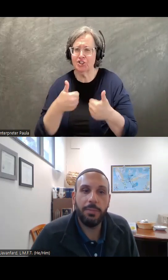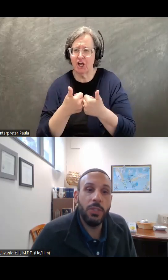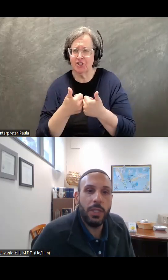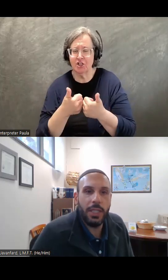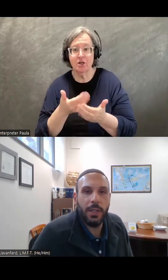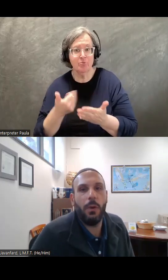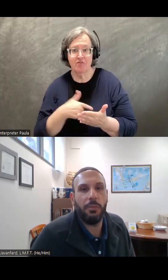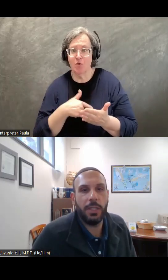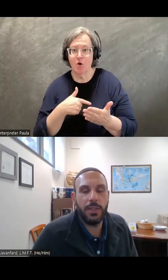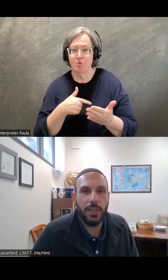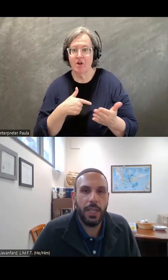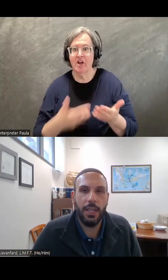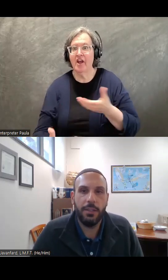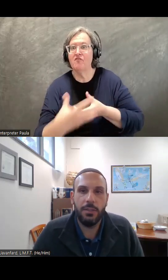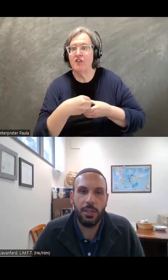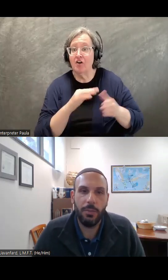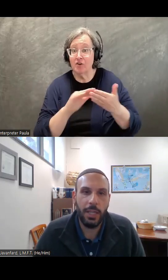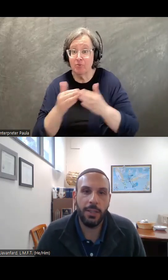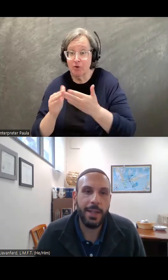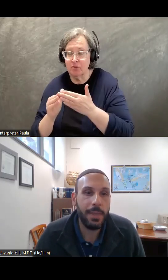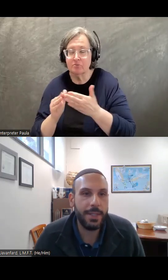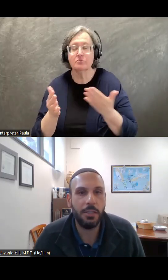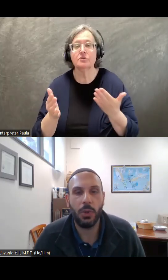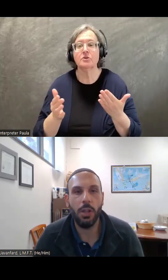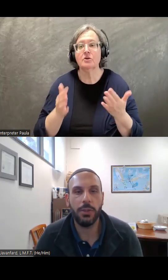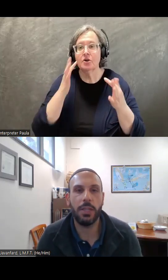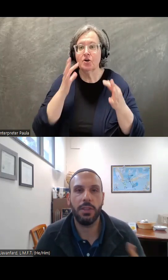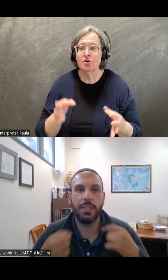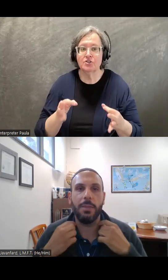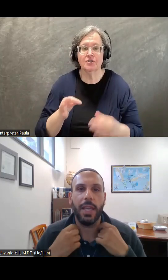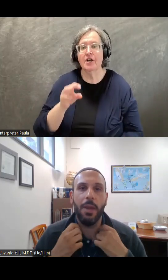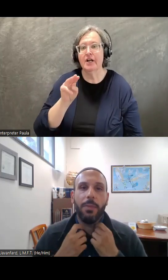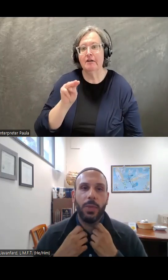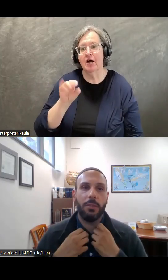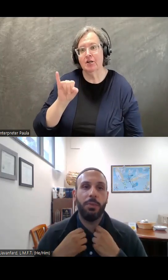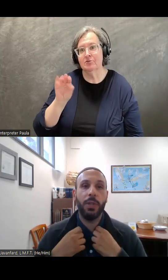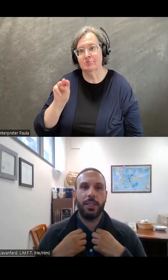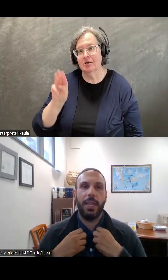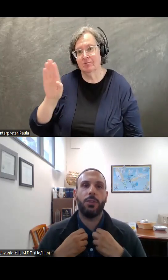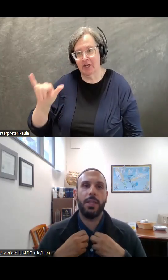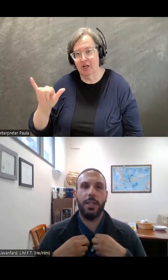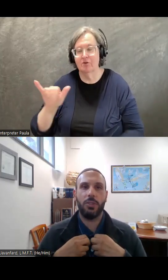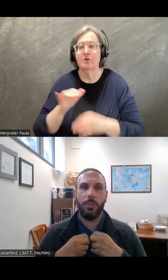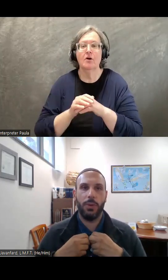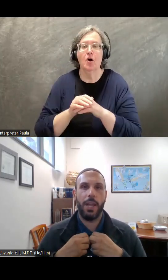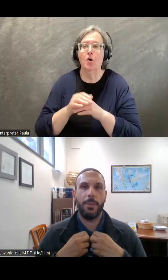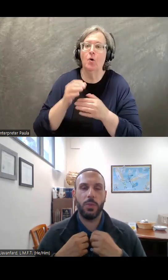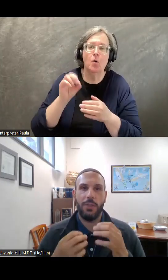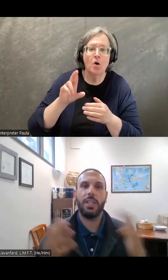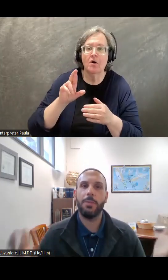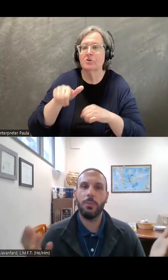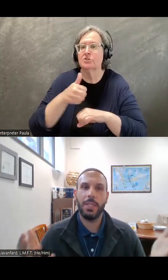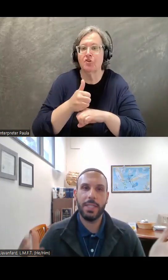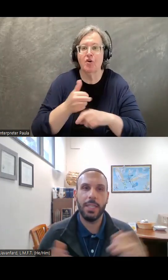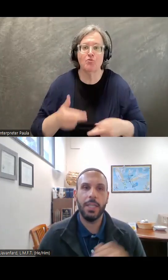get community involvement in determining NIMBYism or all those other things that may come up with putting together residential programs,